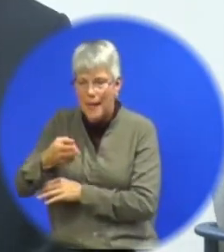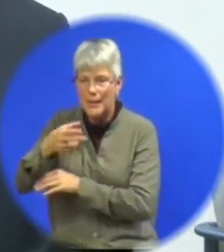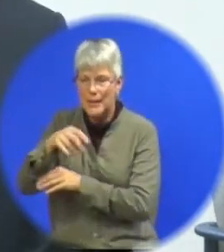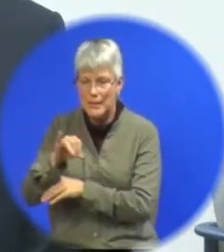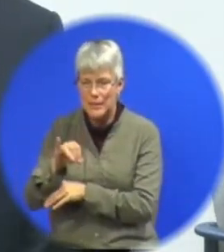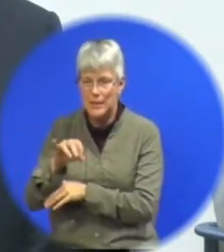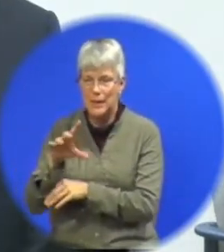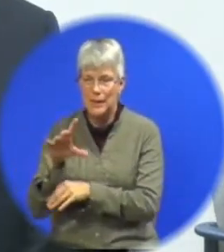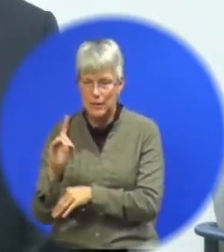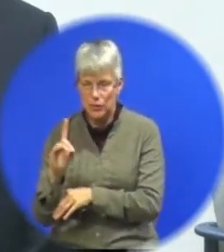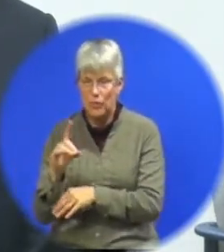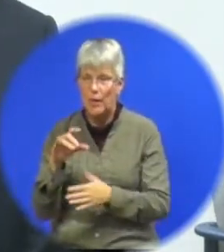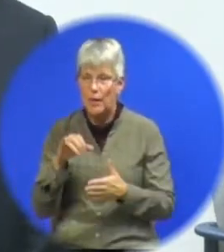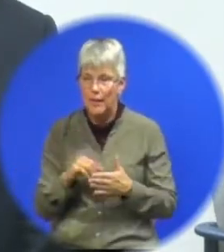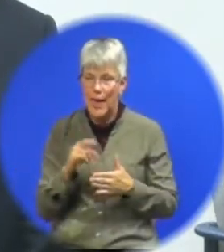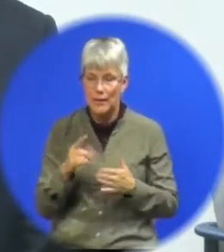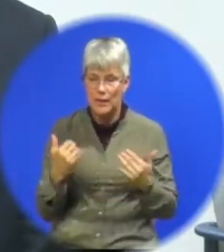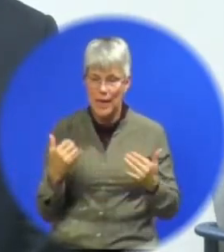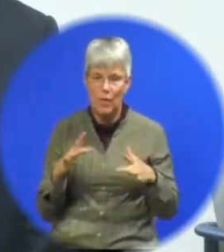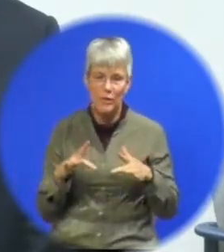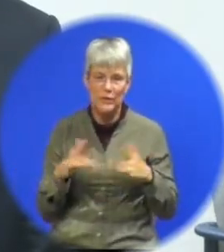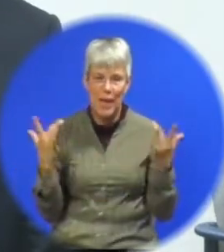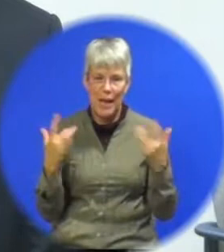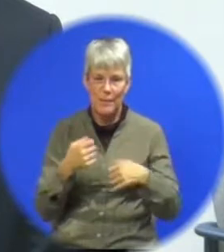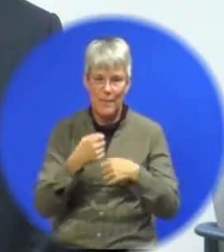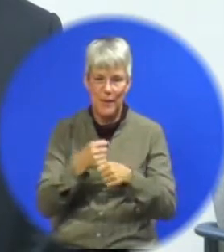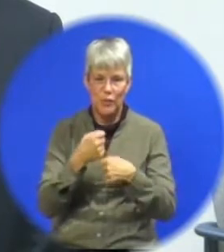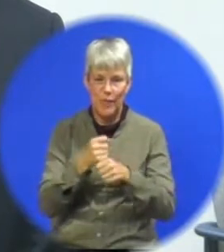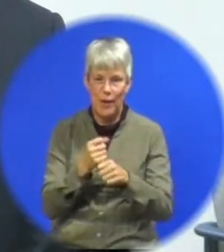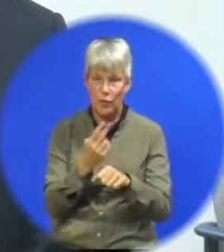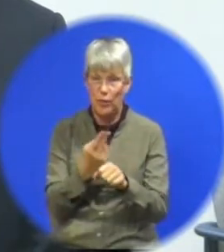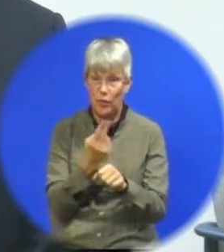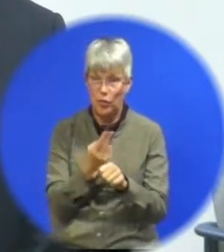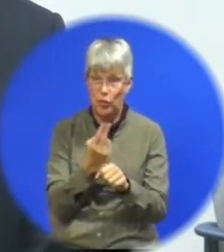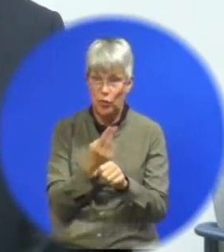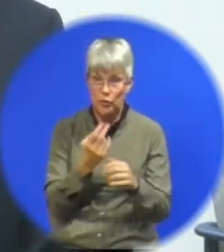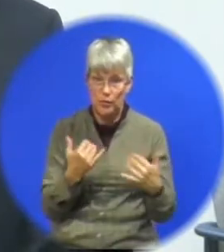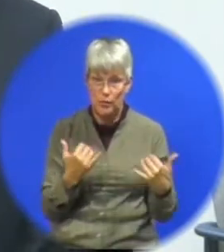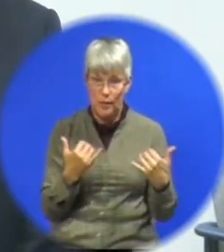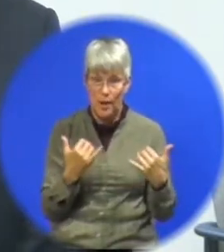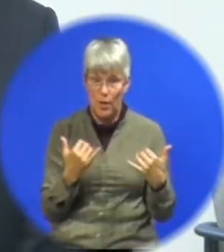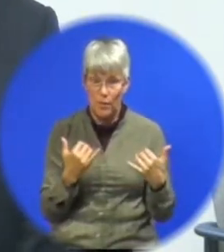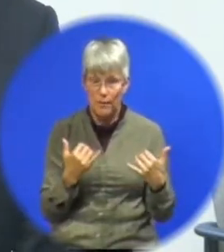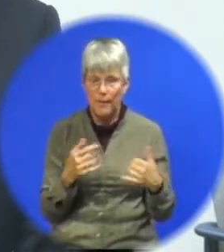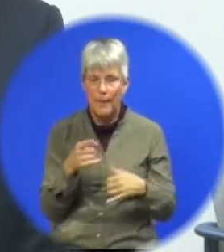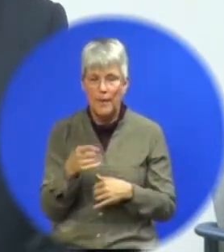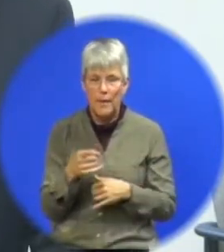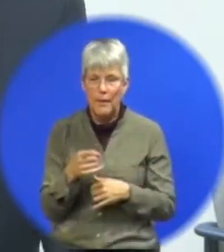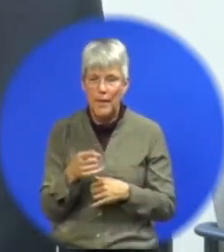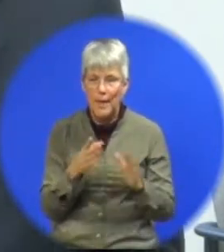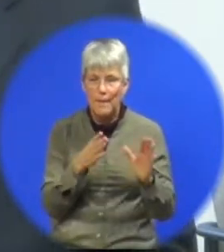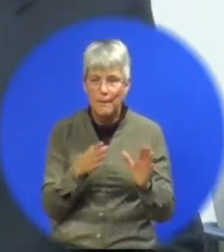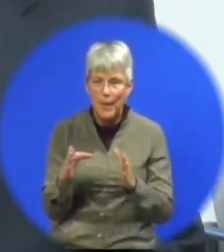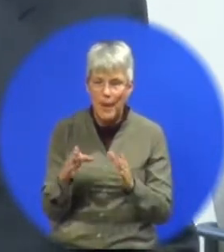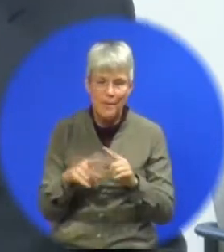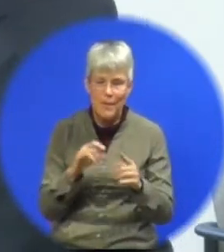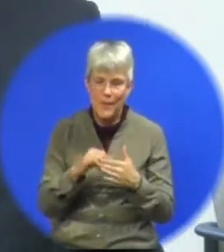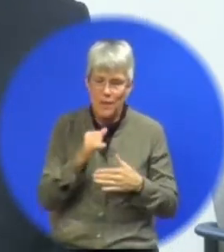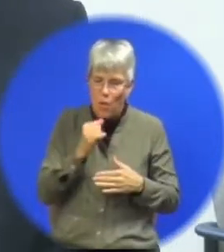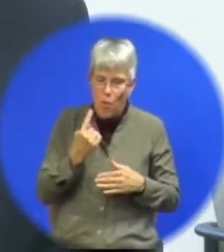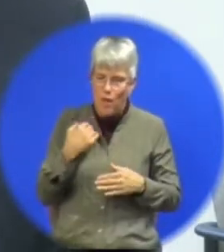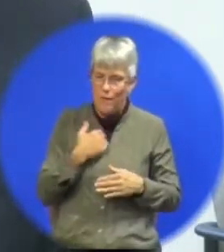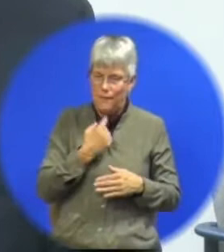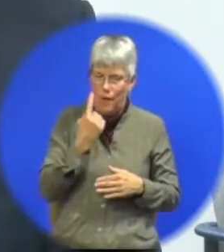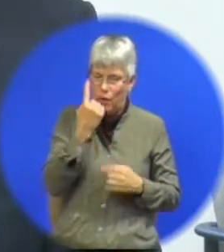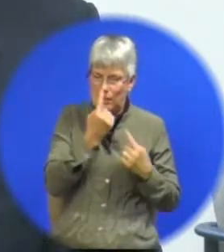of the property is a light manufacturing use, and they do plan to, although that's not one of the considerations that we